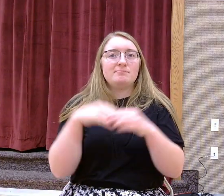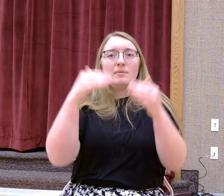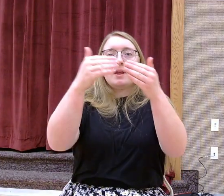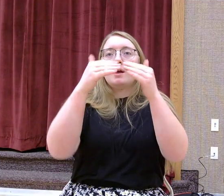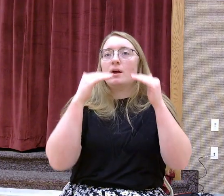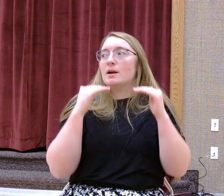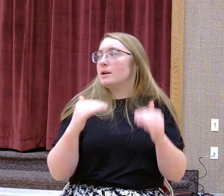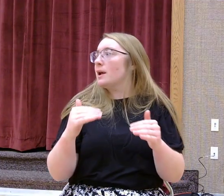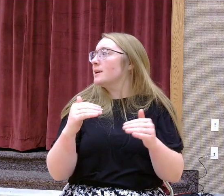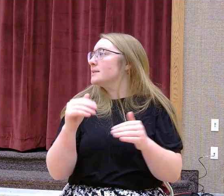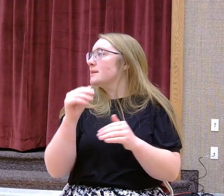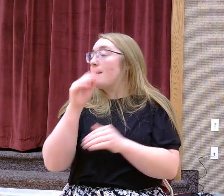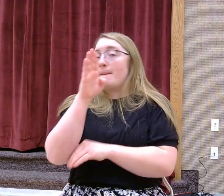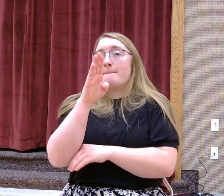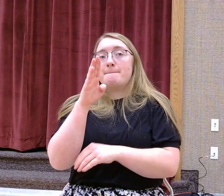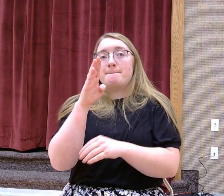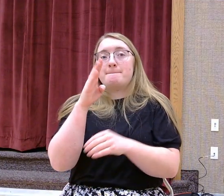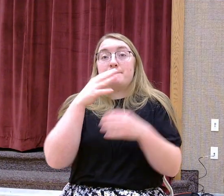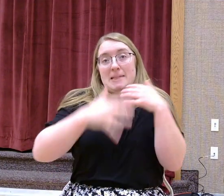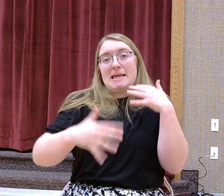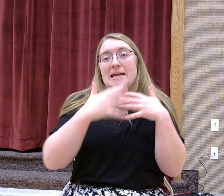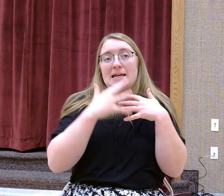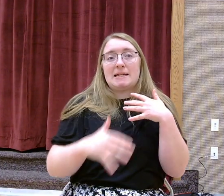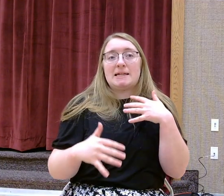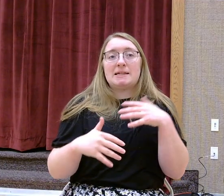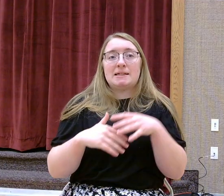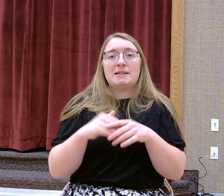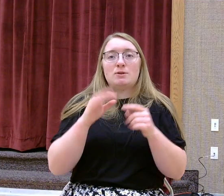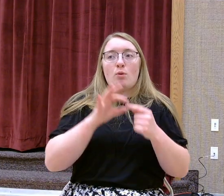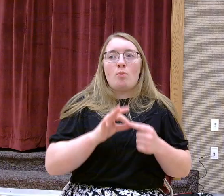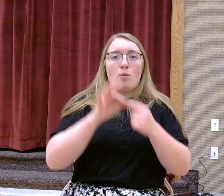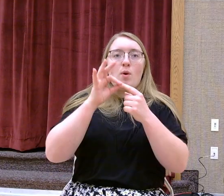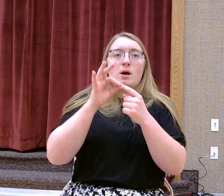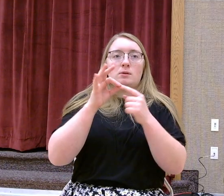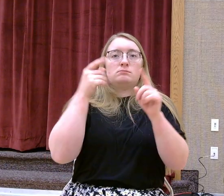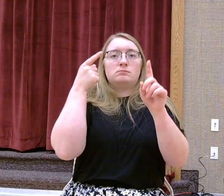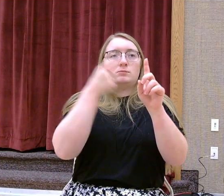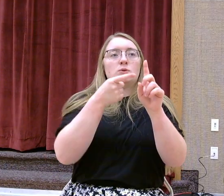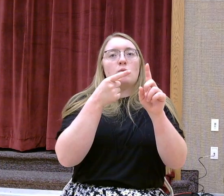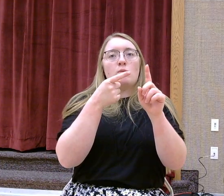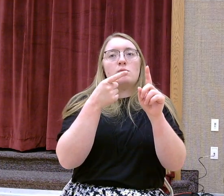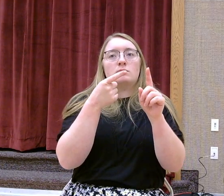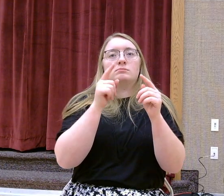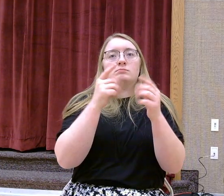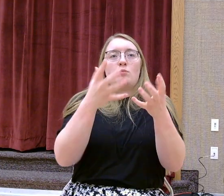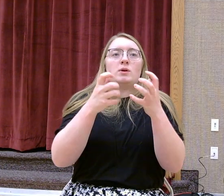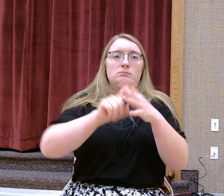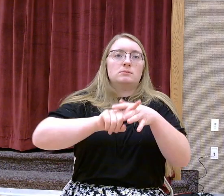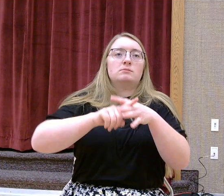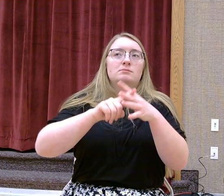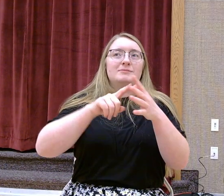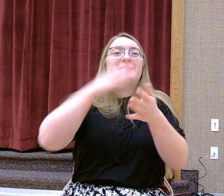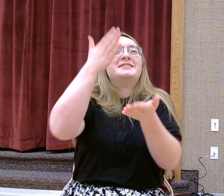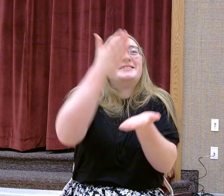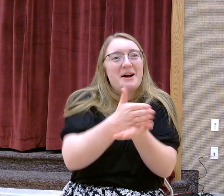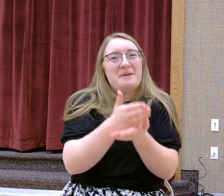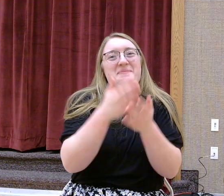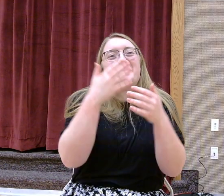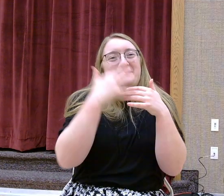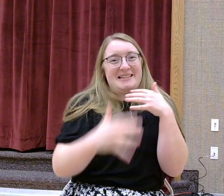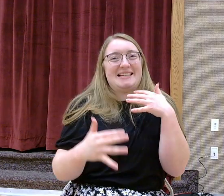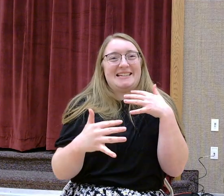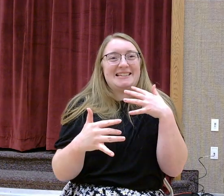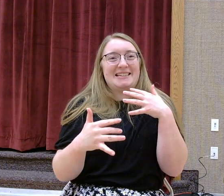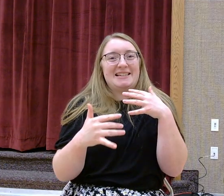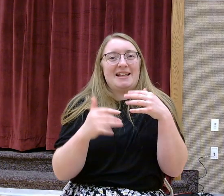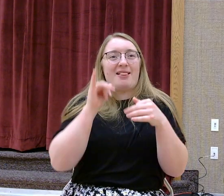bleeding. Number one priority in bleeding is to stop the bleeding. So that would be applying